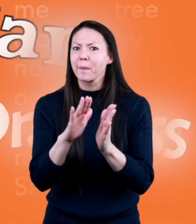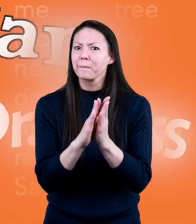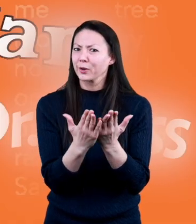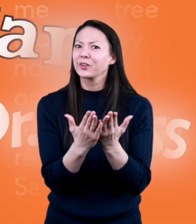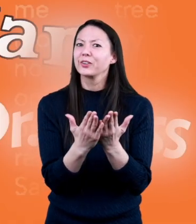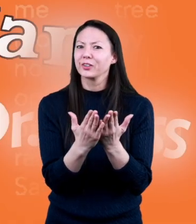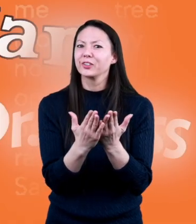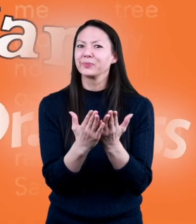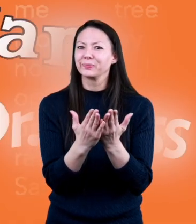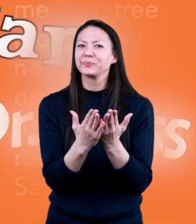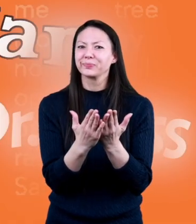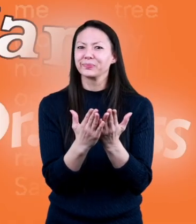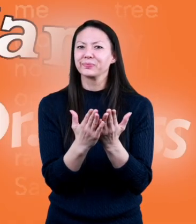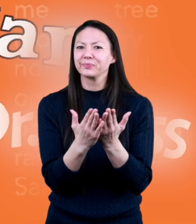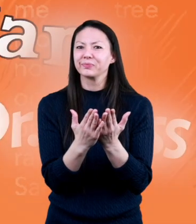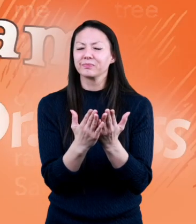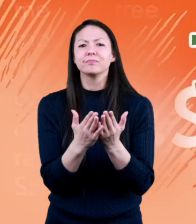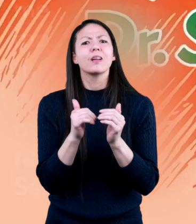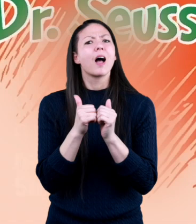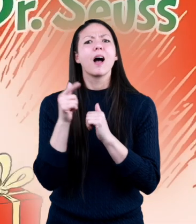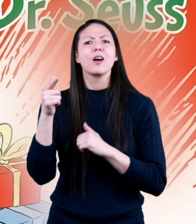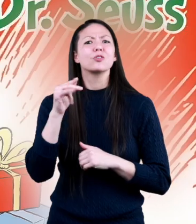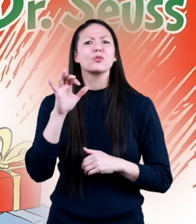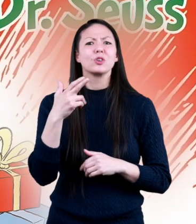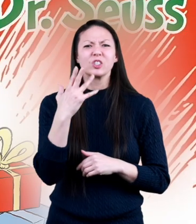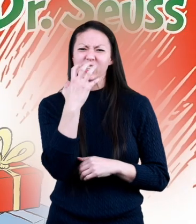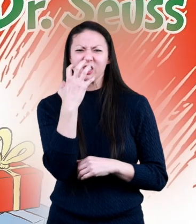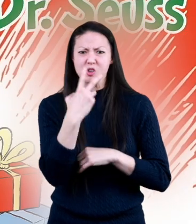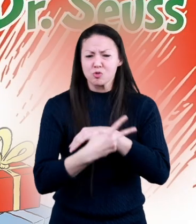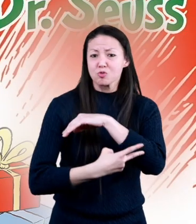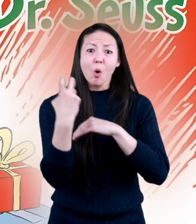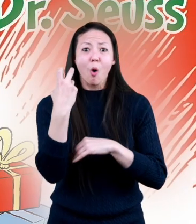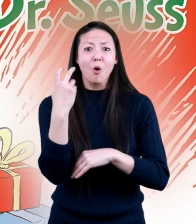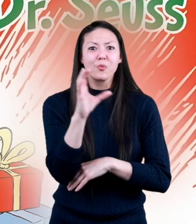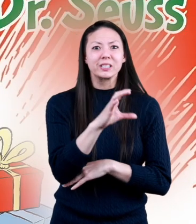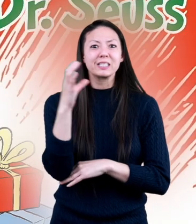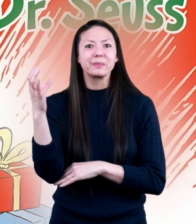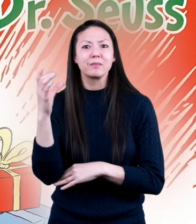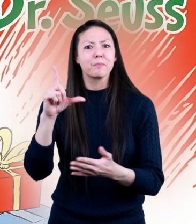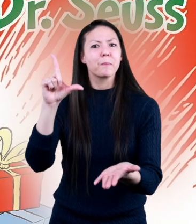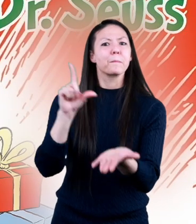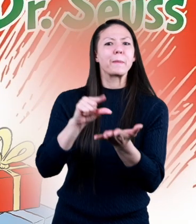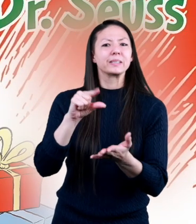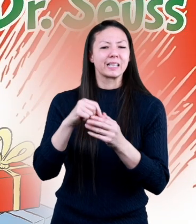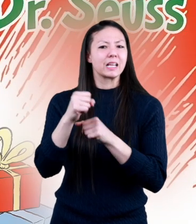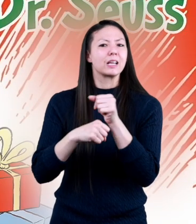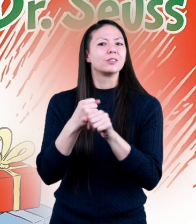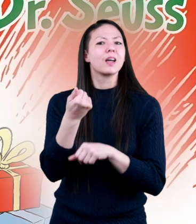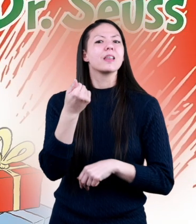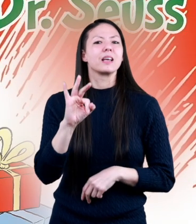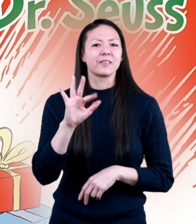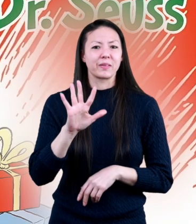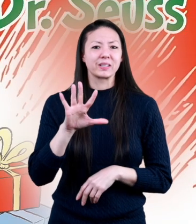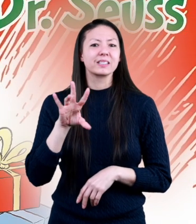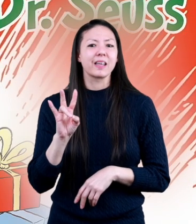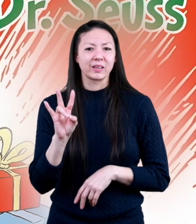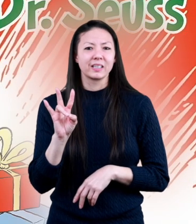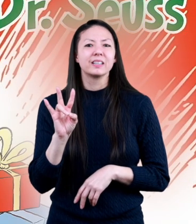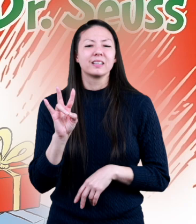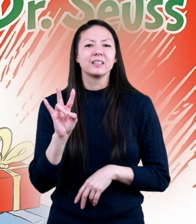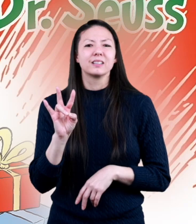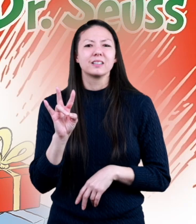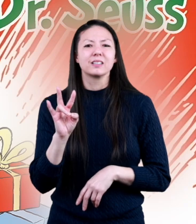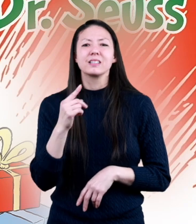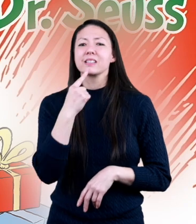different words. How the Grinch Stole Christmas was published in 1957.